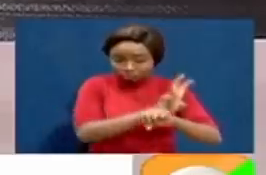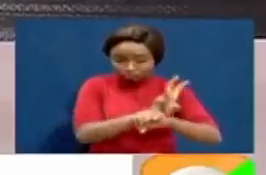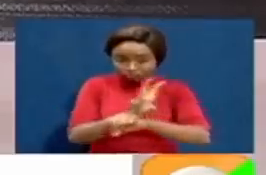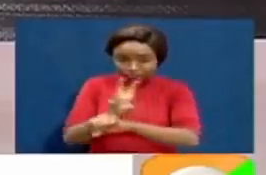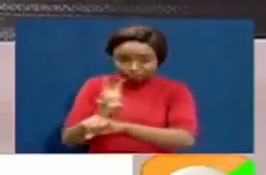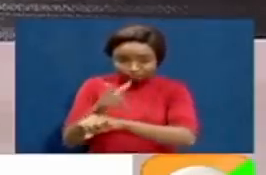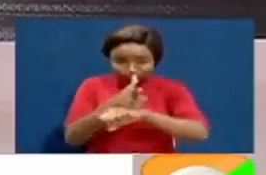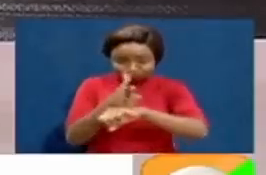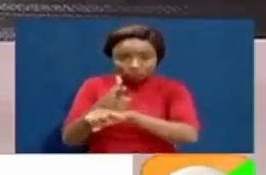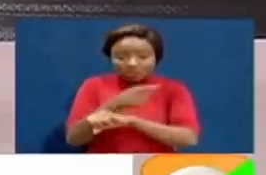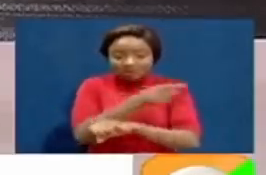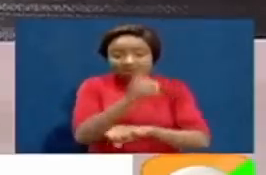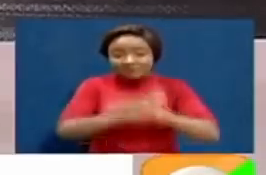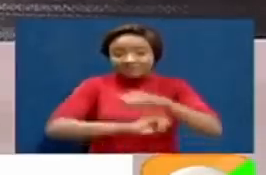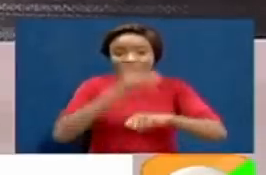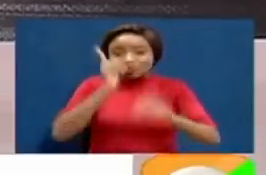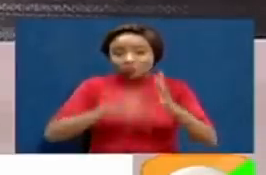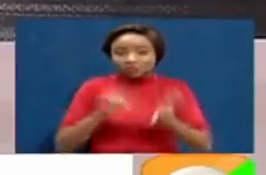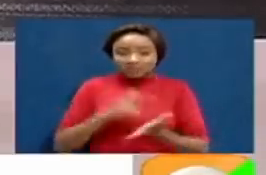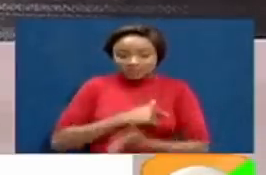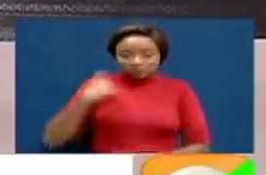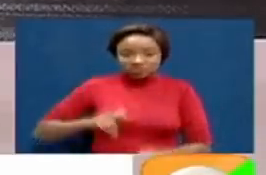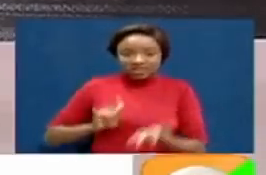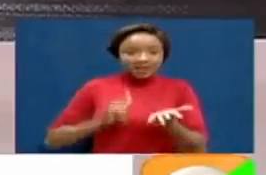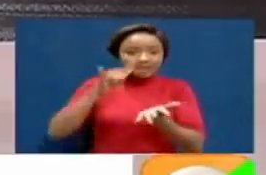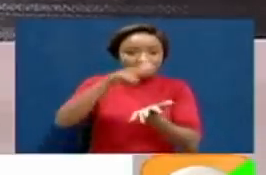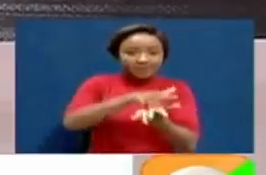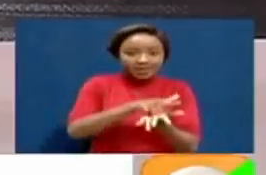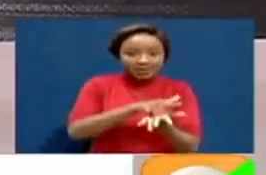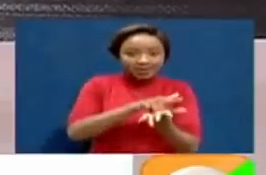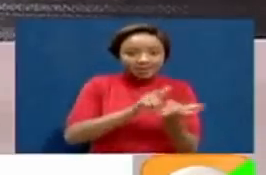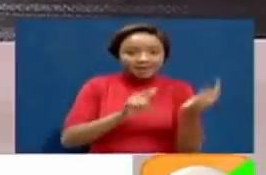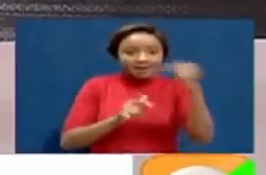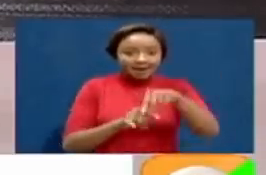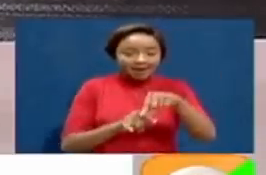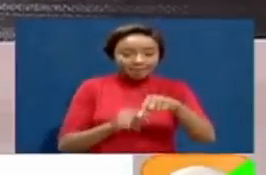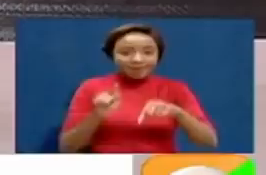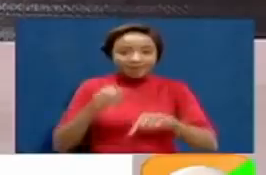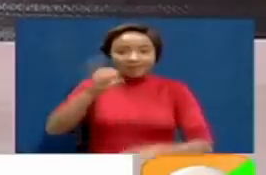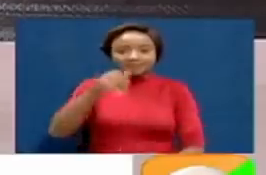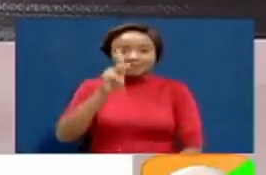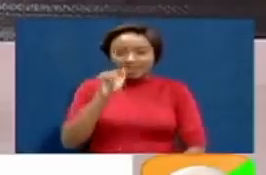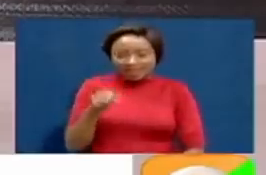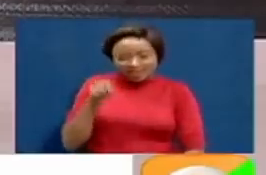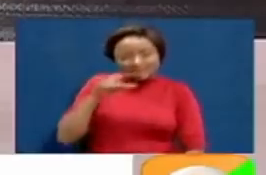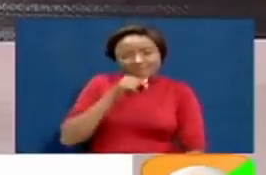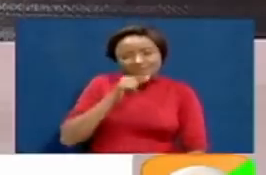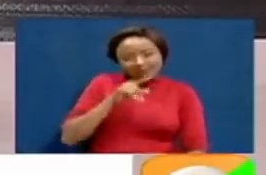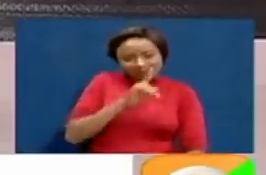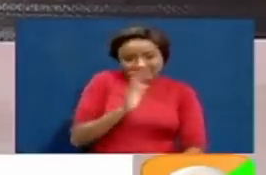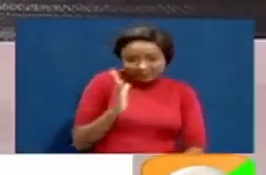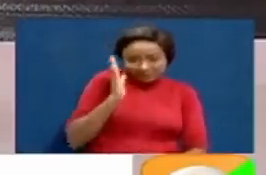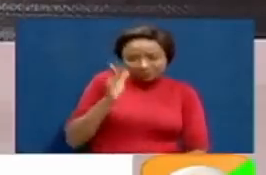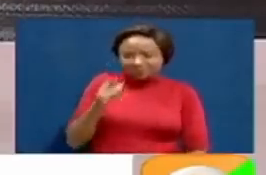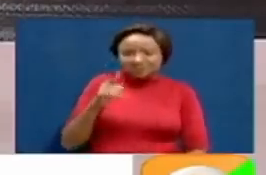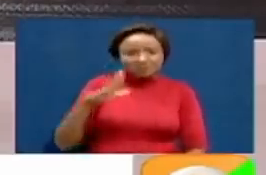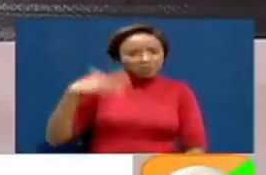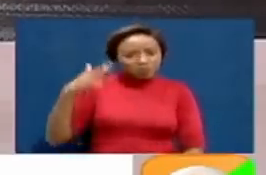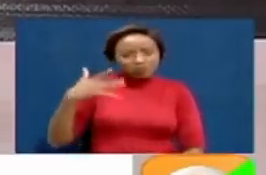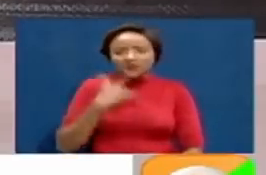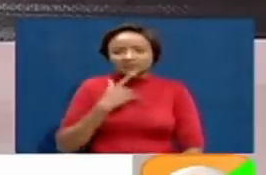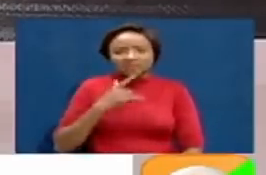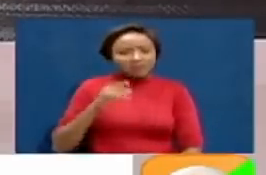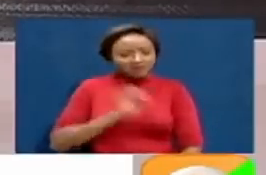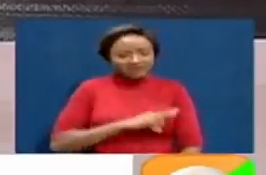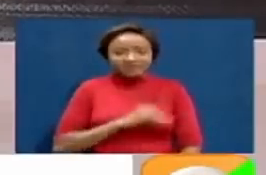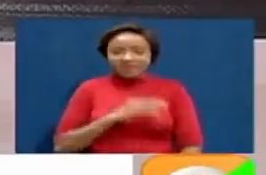court for having suspended him. Gire, an assistant security agent at JKIA, says he has been receiving threats from